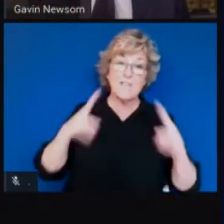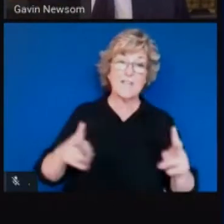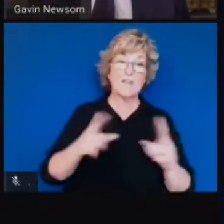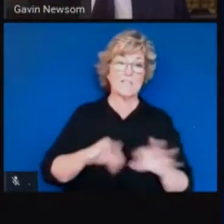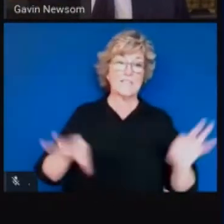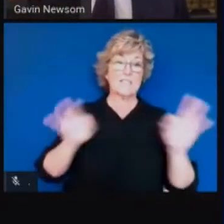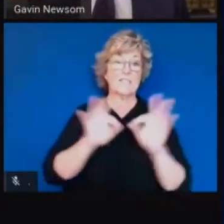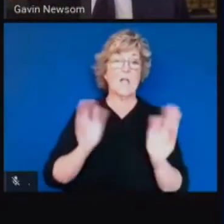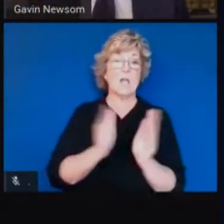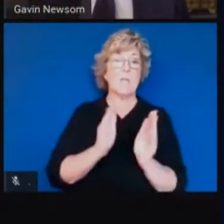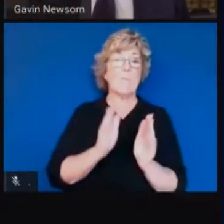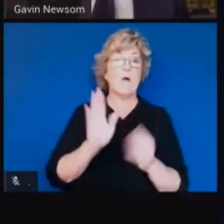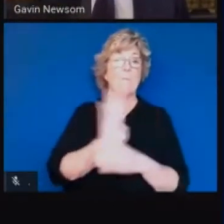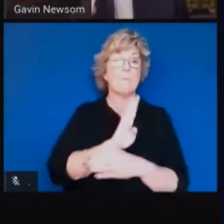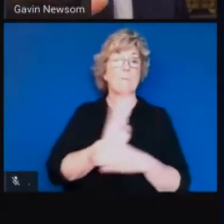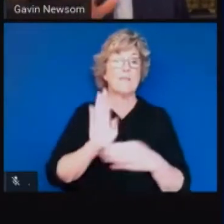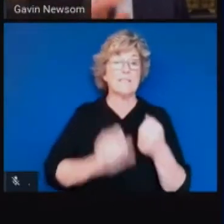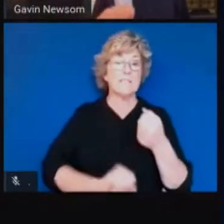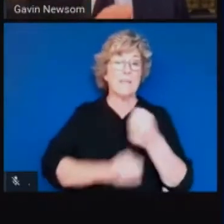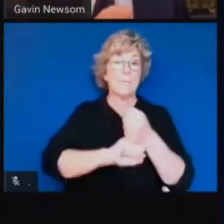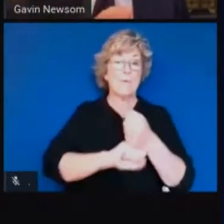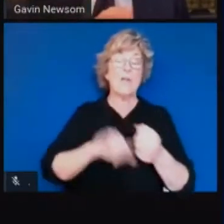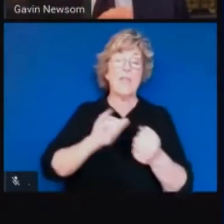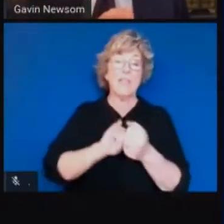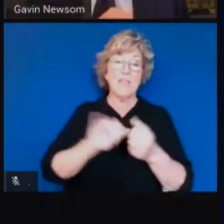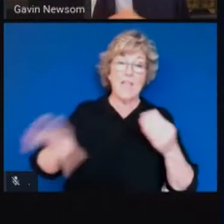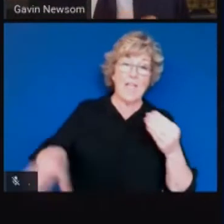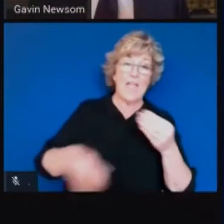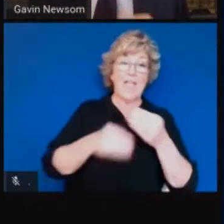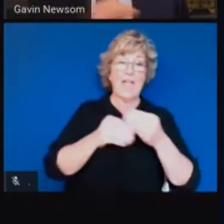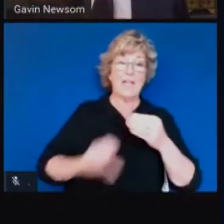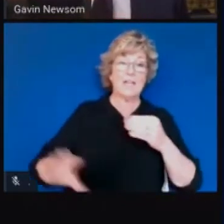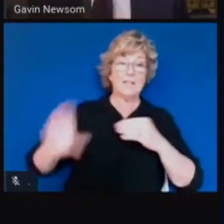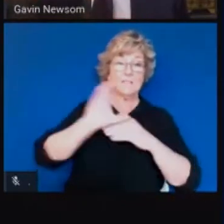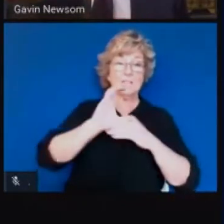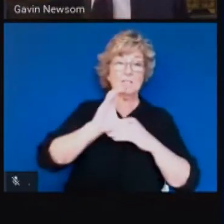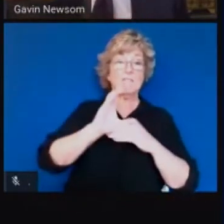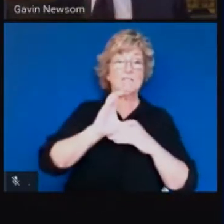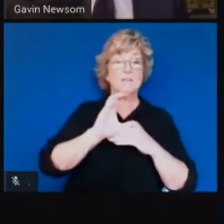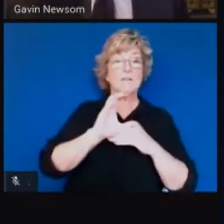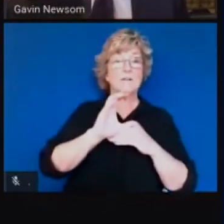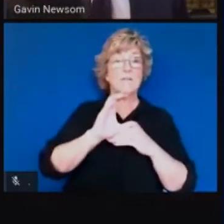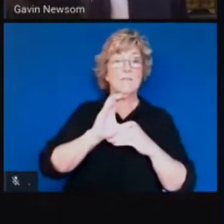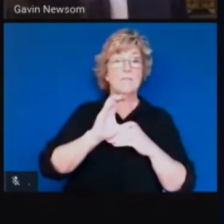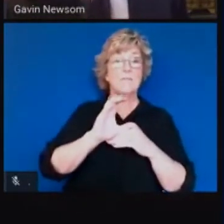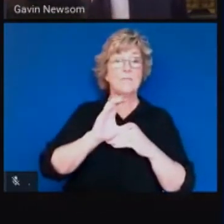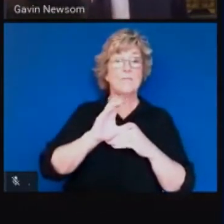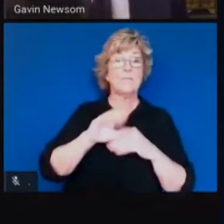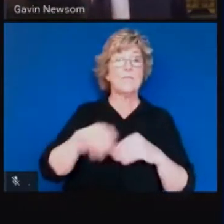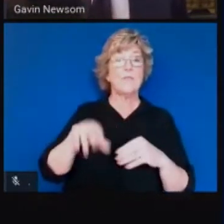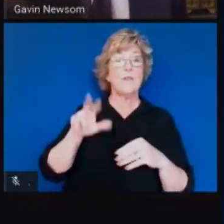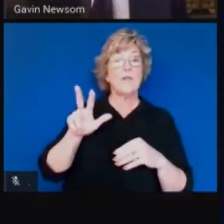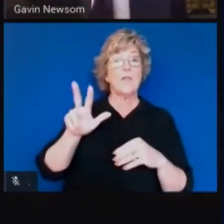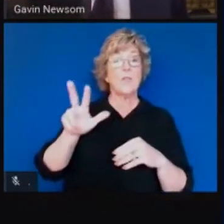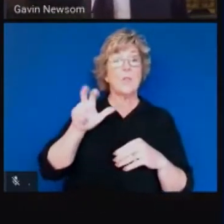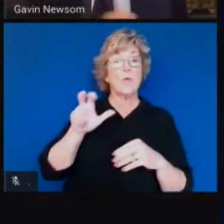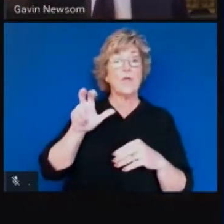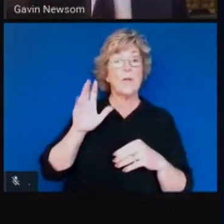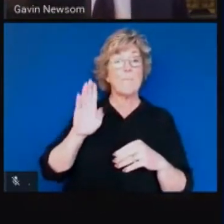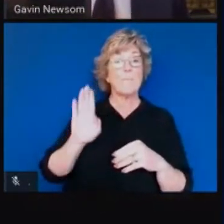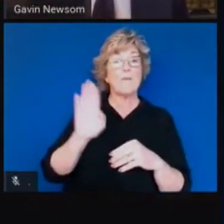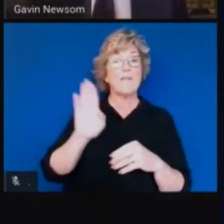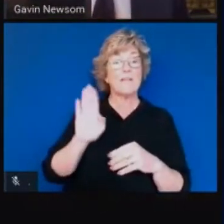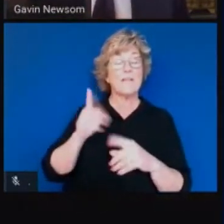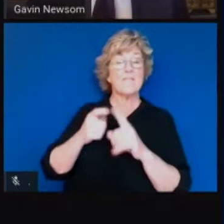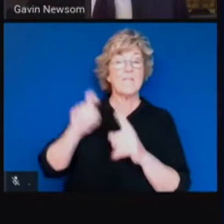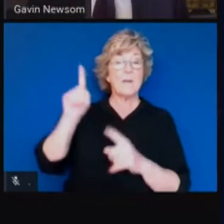small business support. So this is in addition to all of that, but we need to scale the federal government, and $325 billion in small